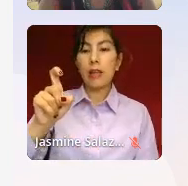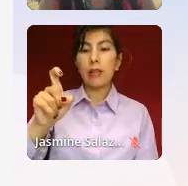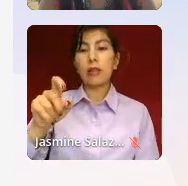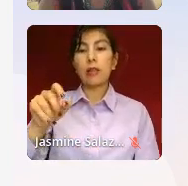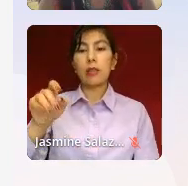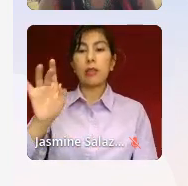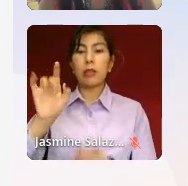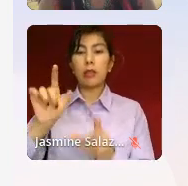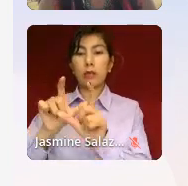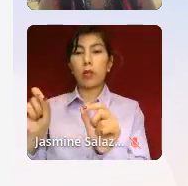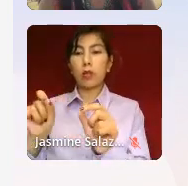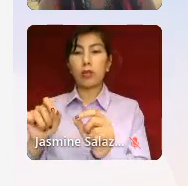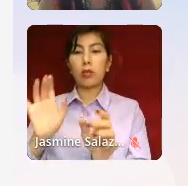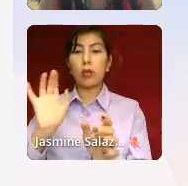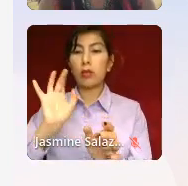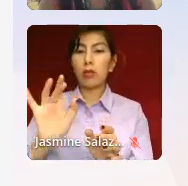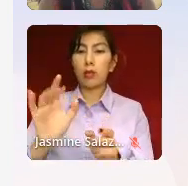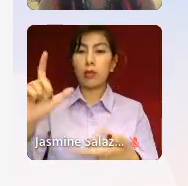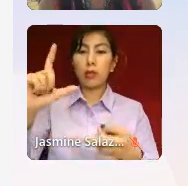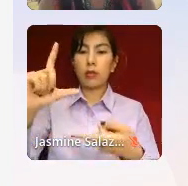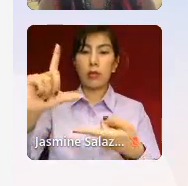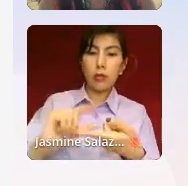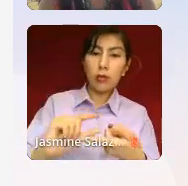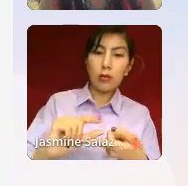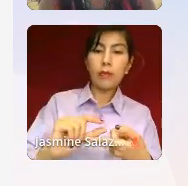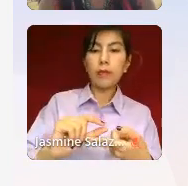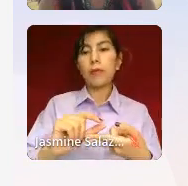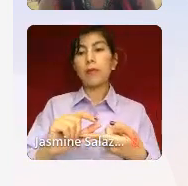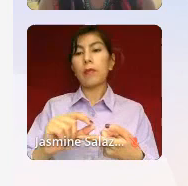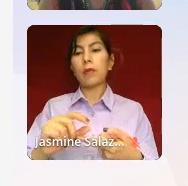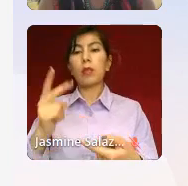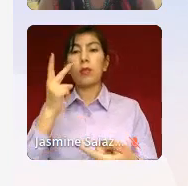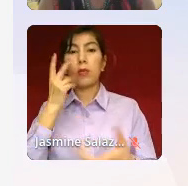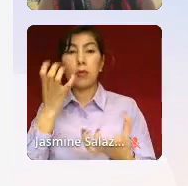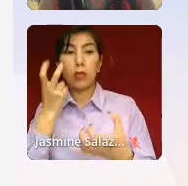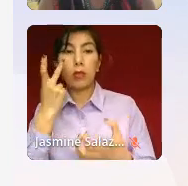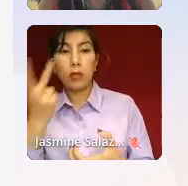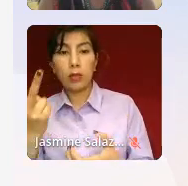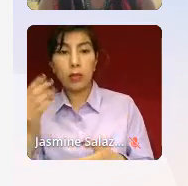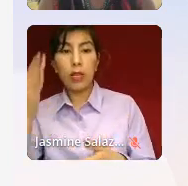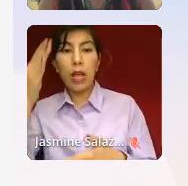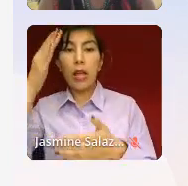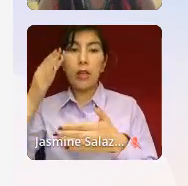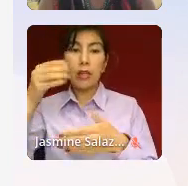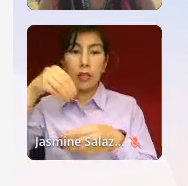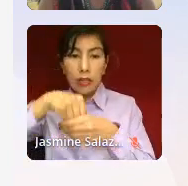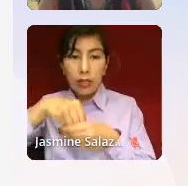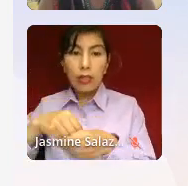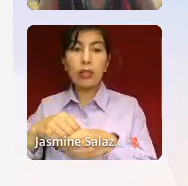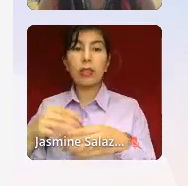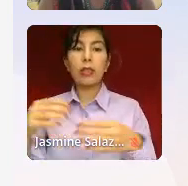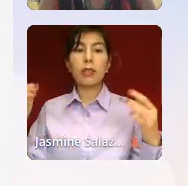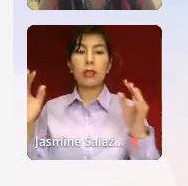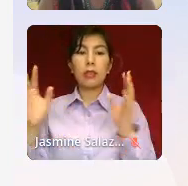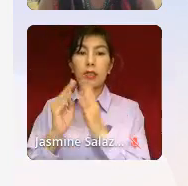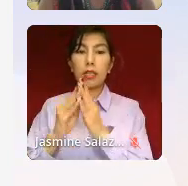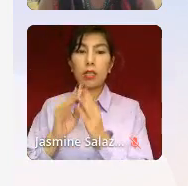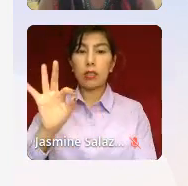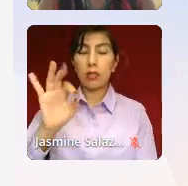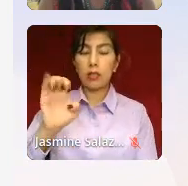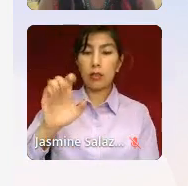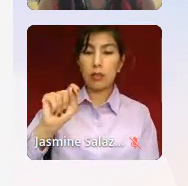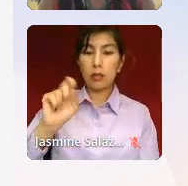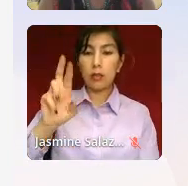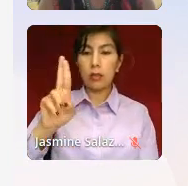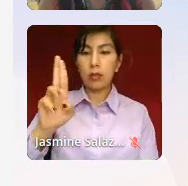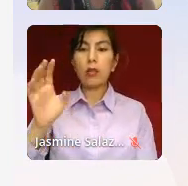so that you can see the in-session features. So make sure that you do that. I see Michelle's here, Jessica's